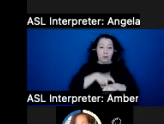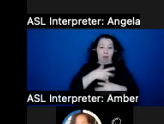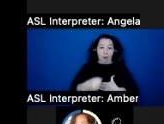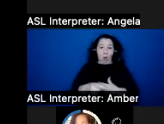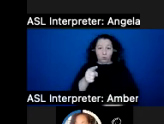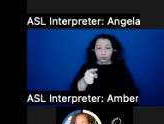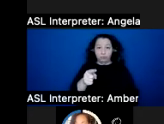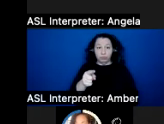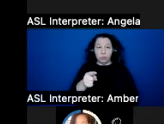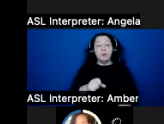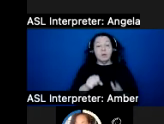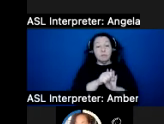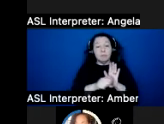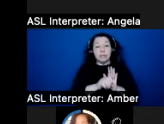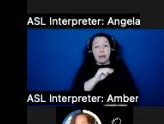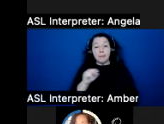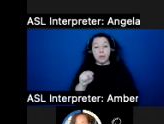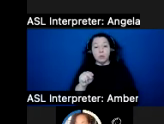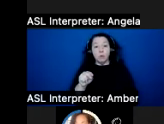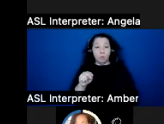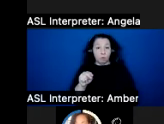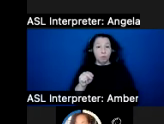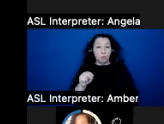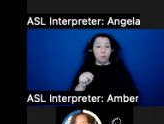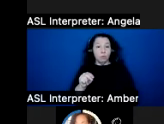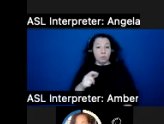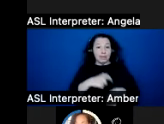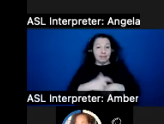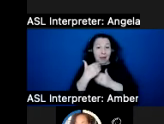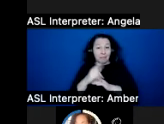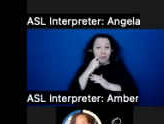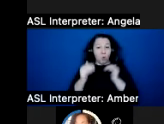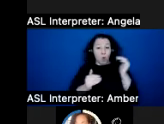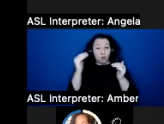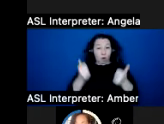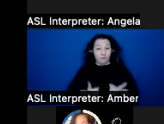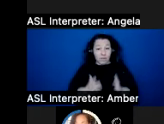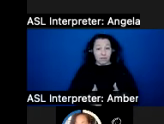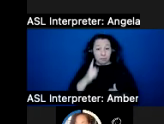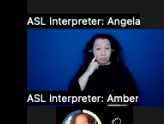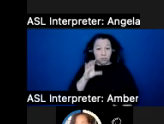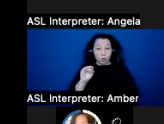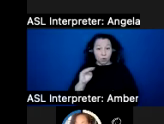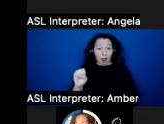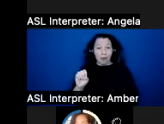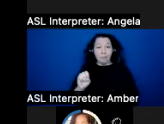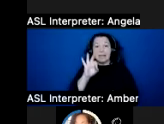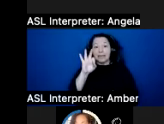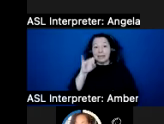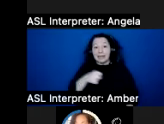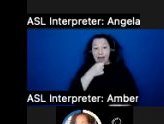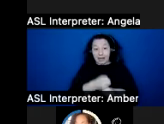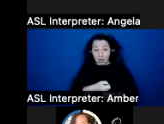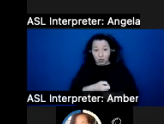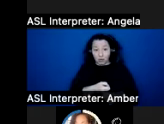So the Minnesota statute of limitation for adult victims of crime are 9 years